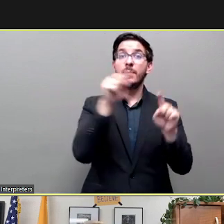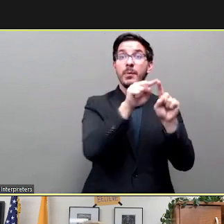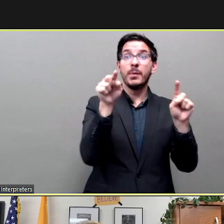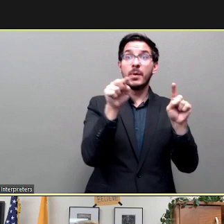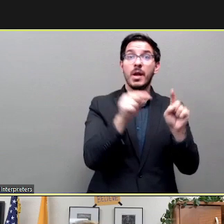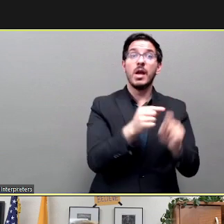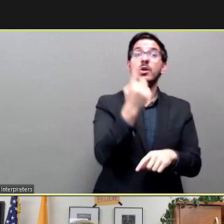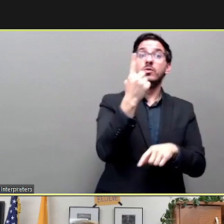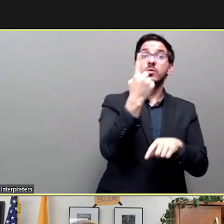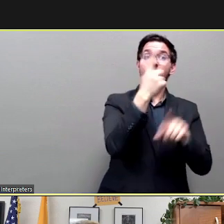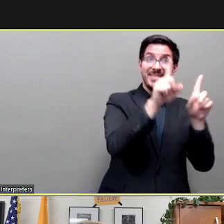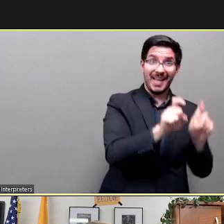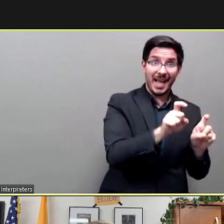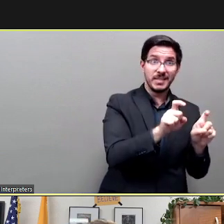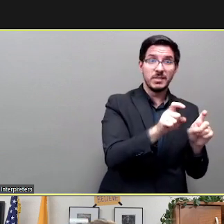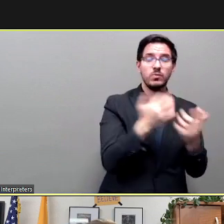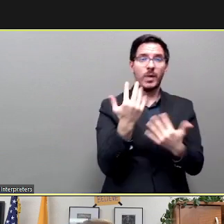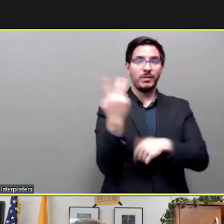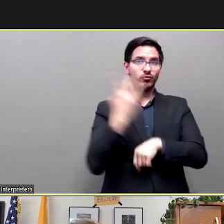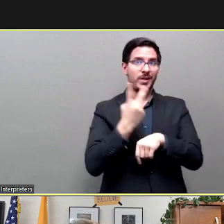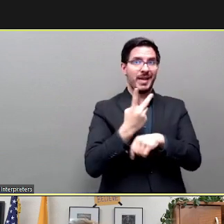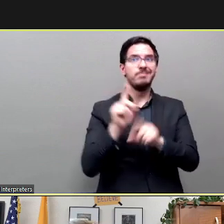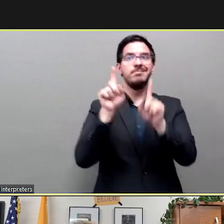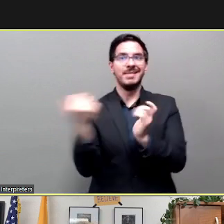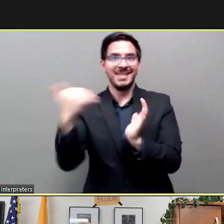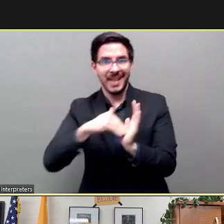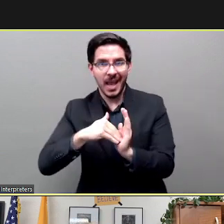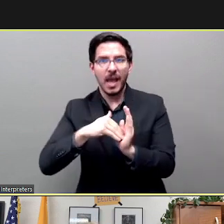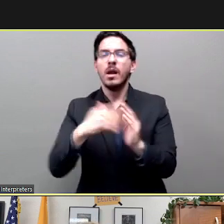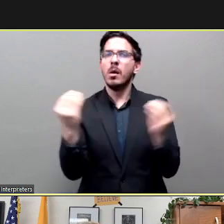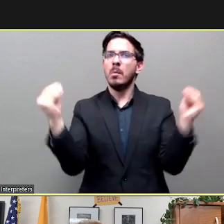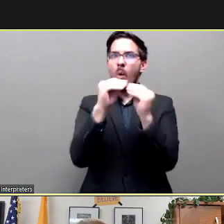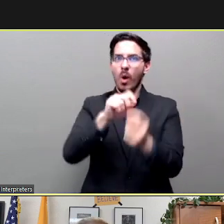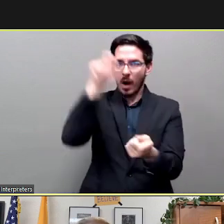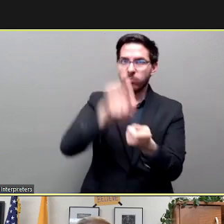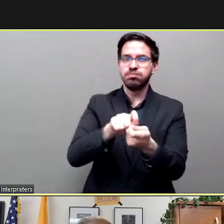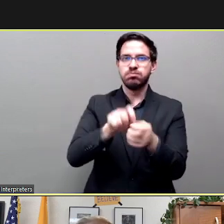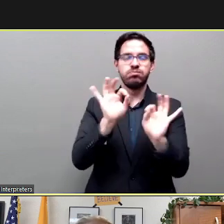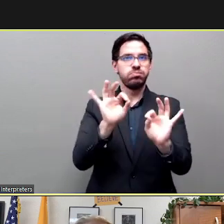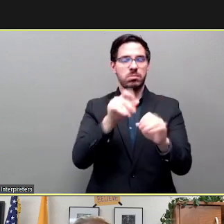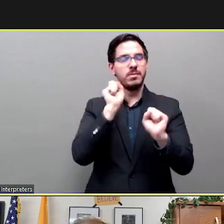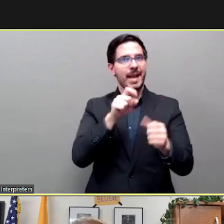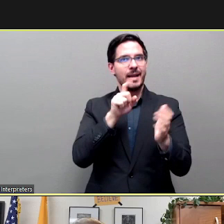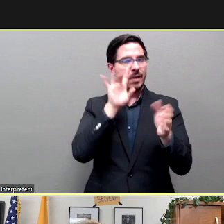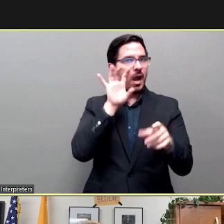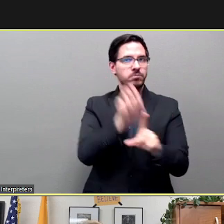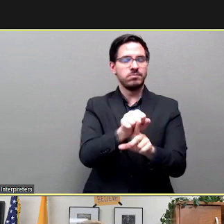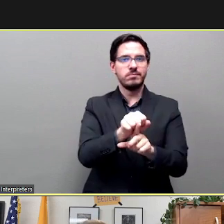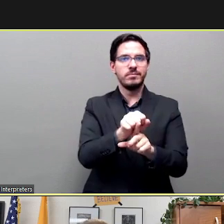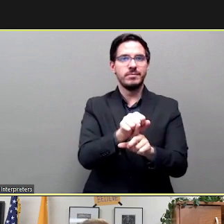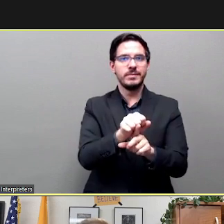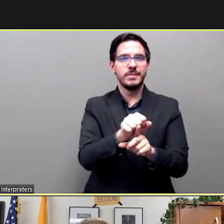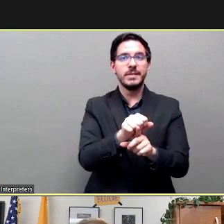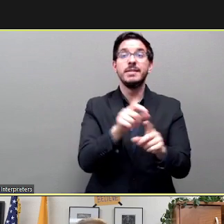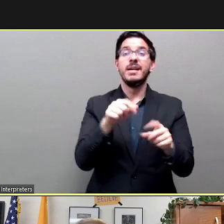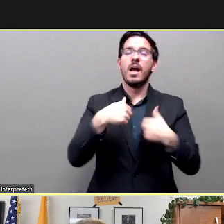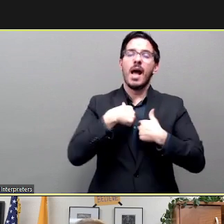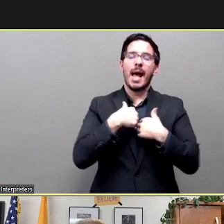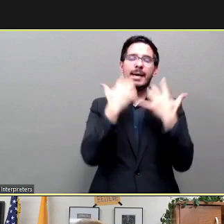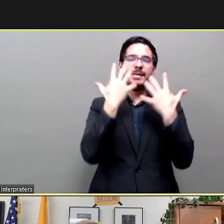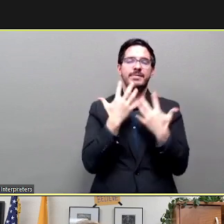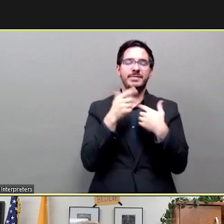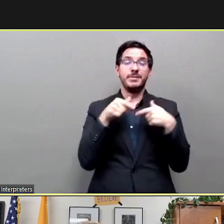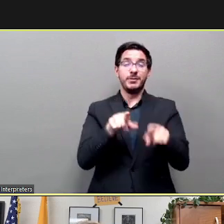I had the opportunity to be infected by influenza over Thanksgiving,